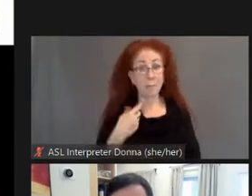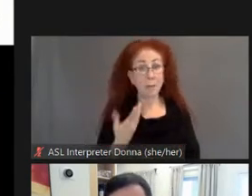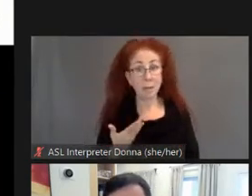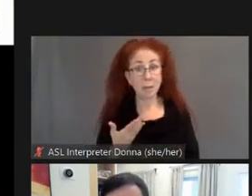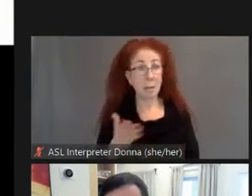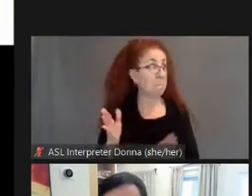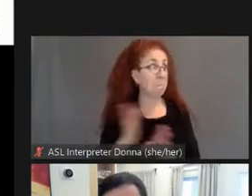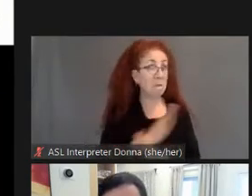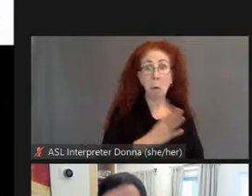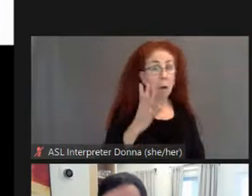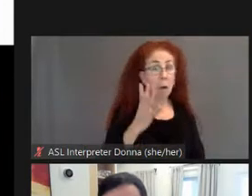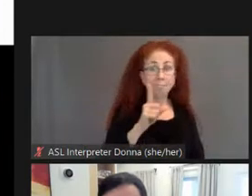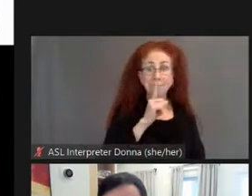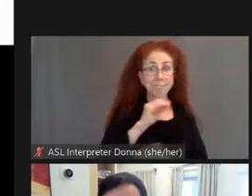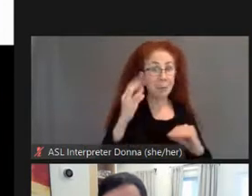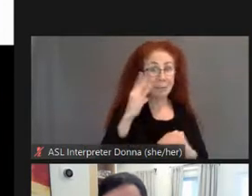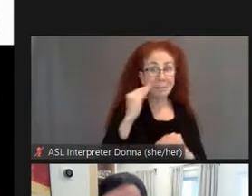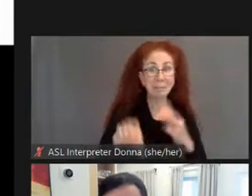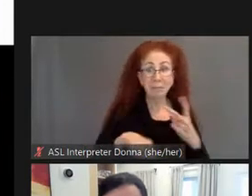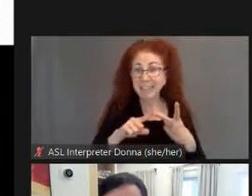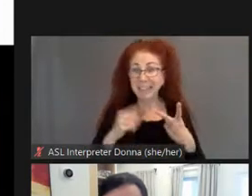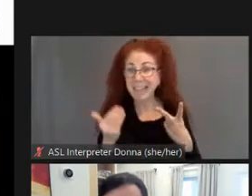hadn't worked with before, which is